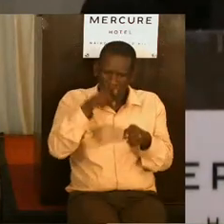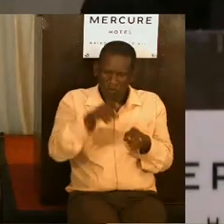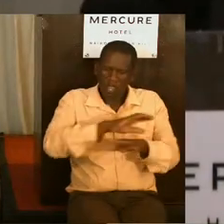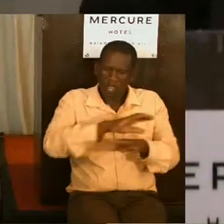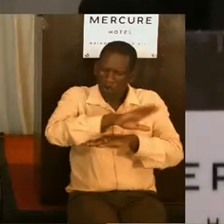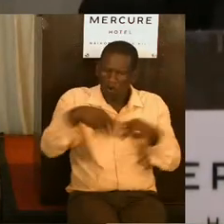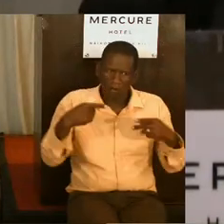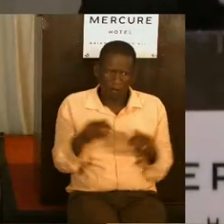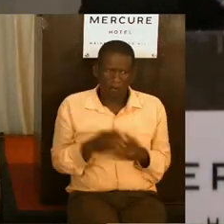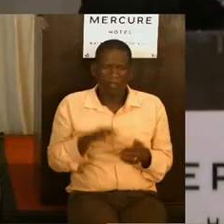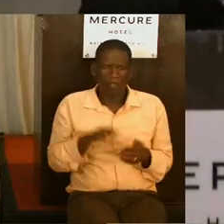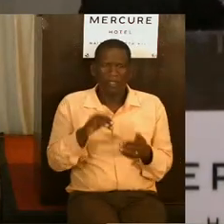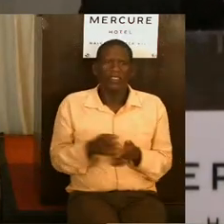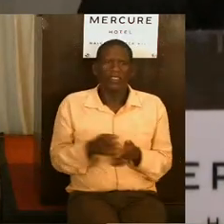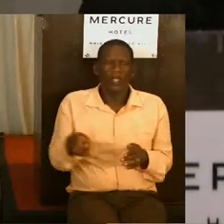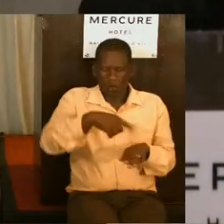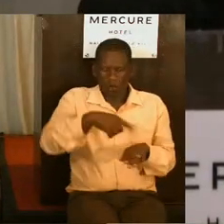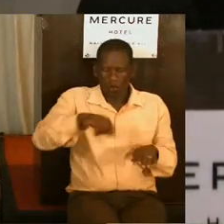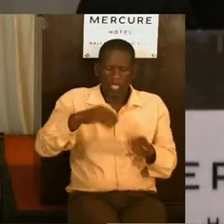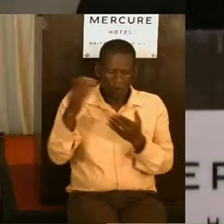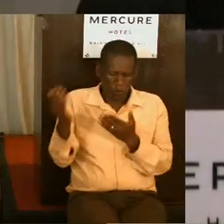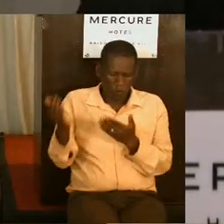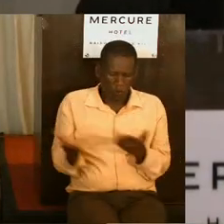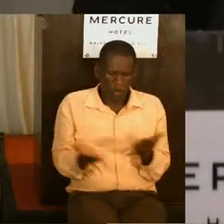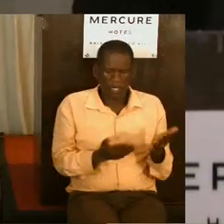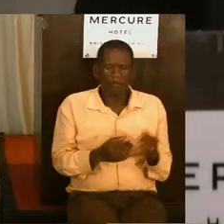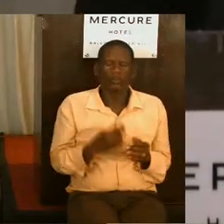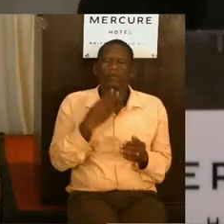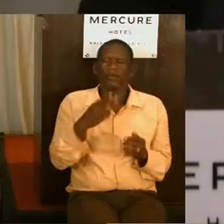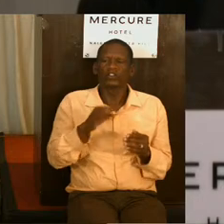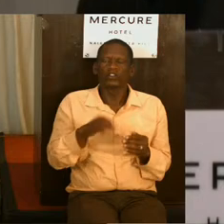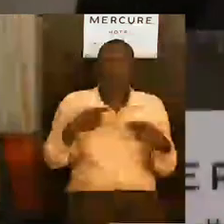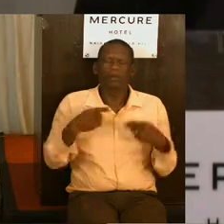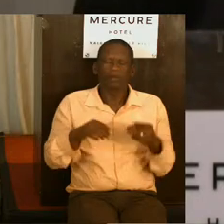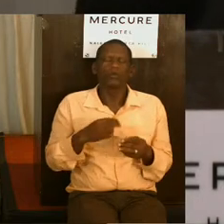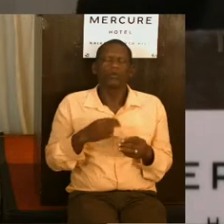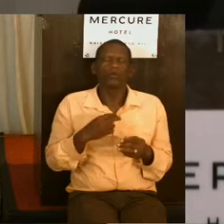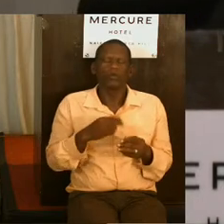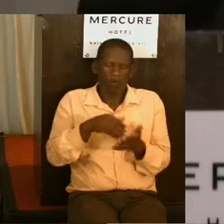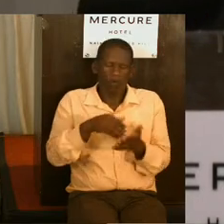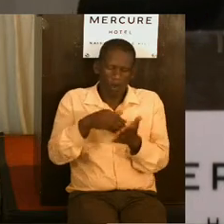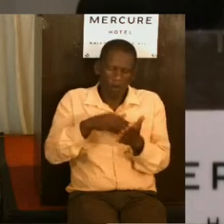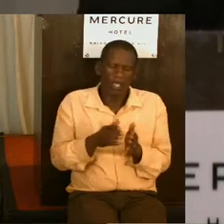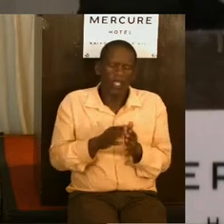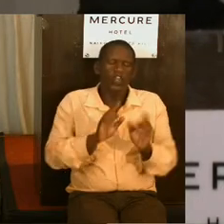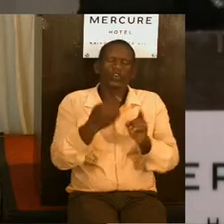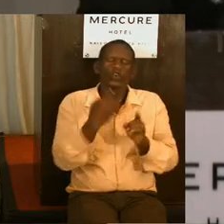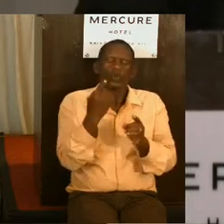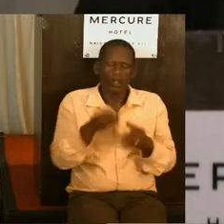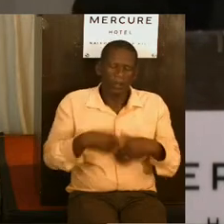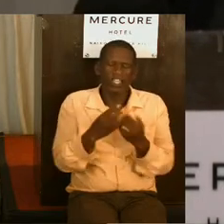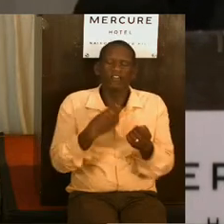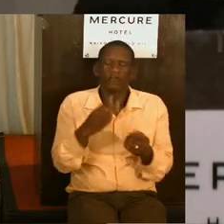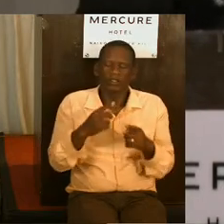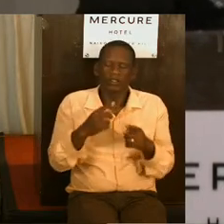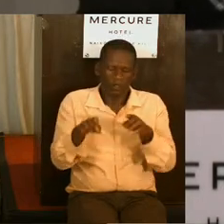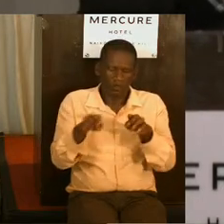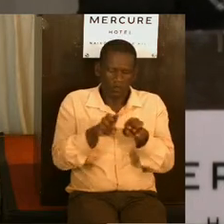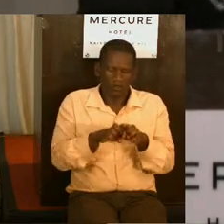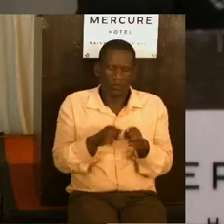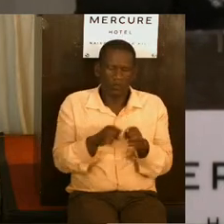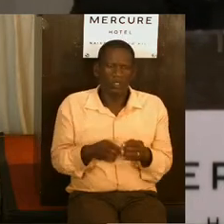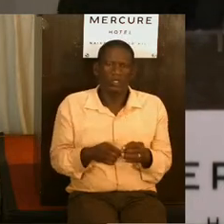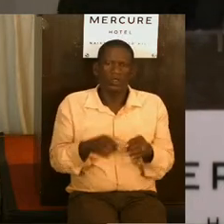everybody that we are called to be voice of the voiceless not only by giving voices but also